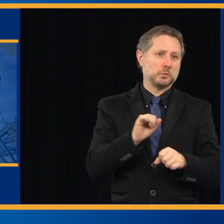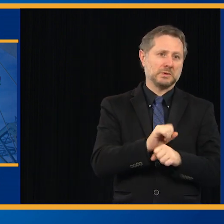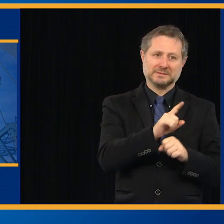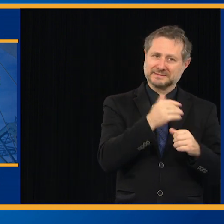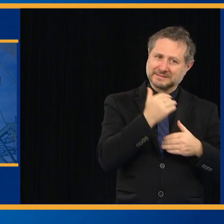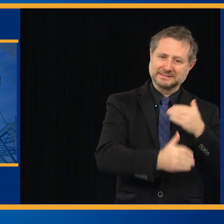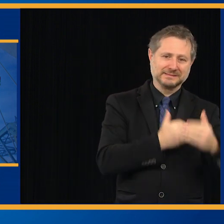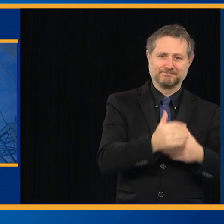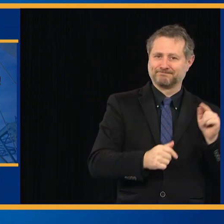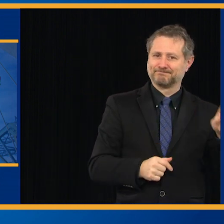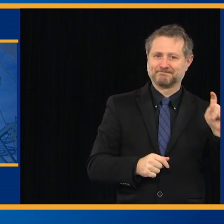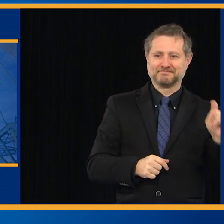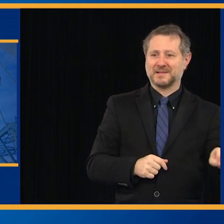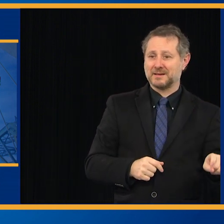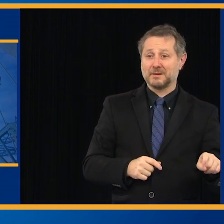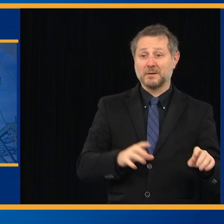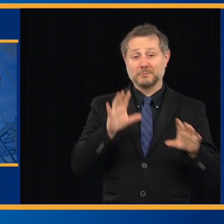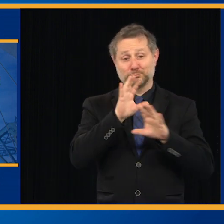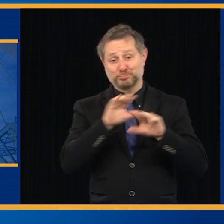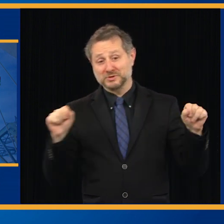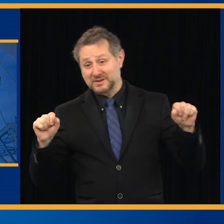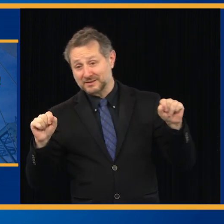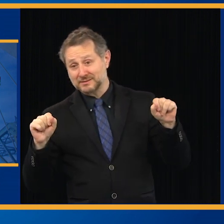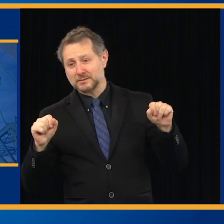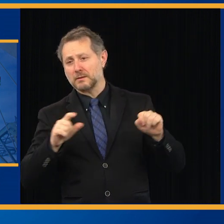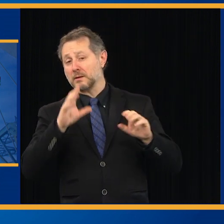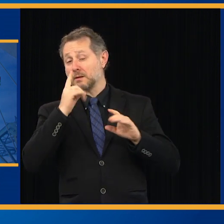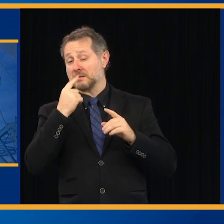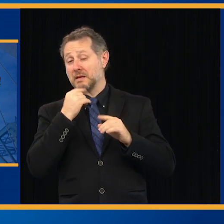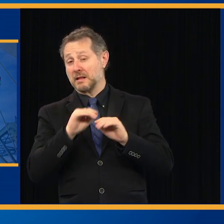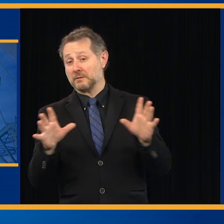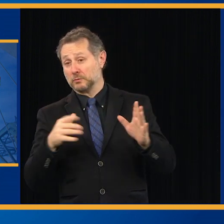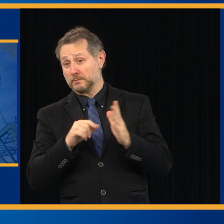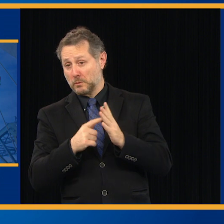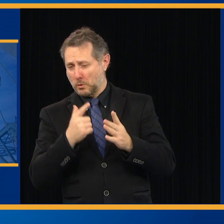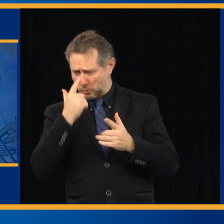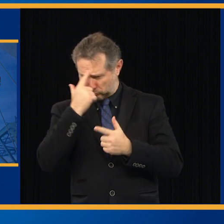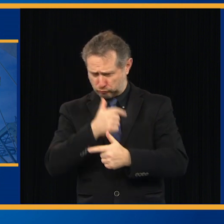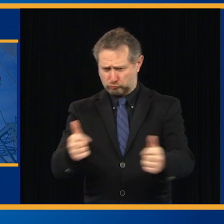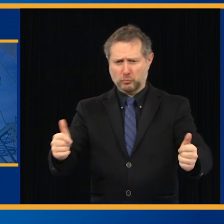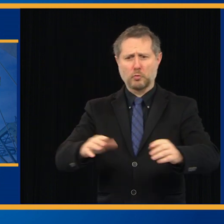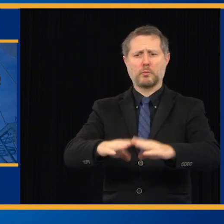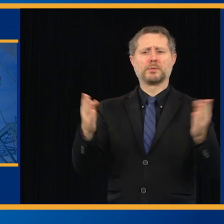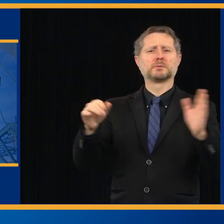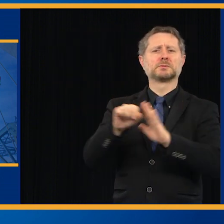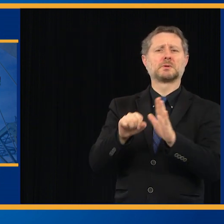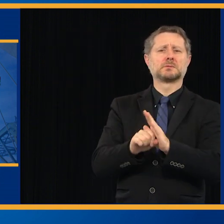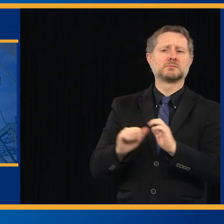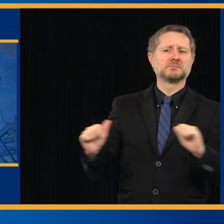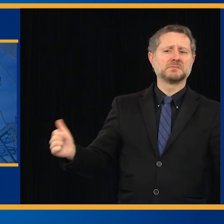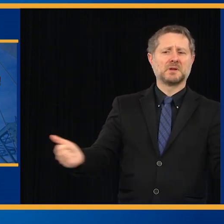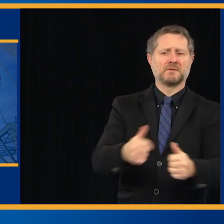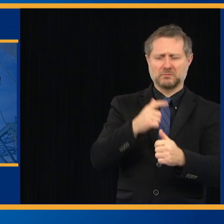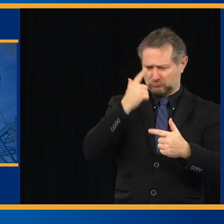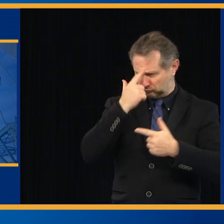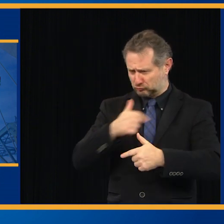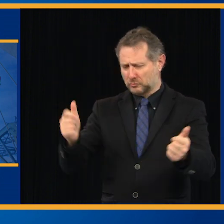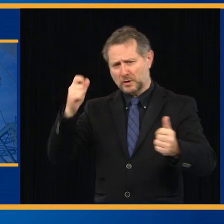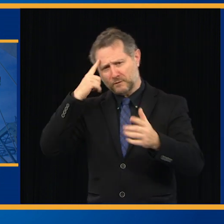The president has made it clear that the reopening is up to the states, is up to the governors, and I've been working with